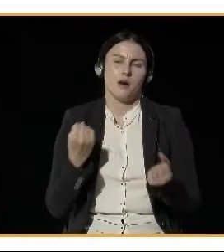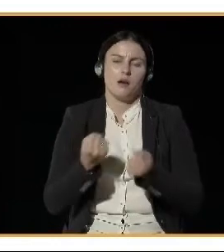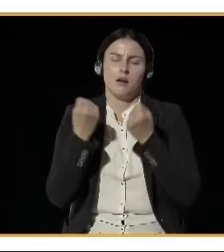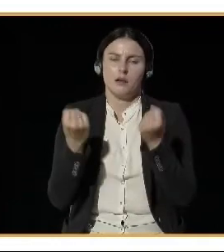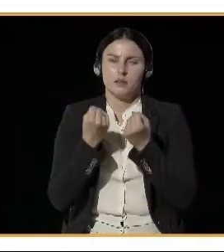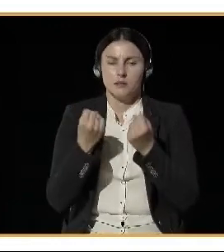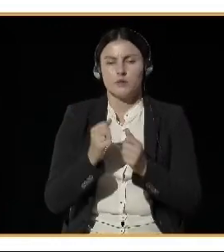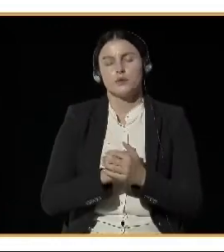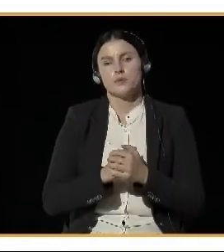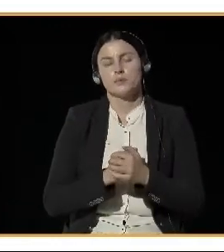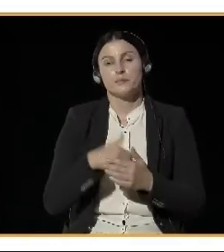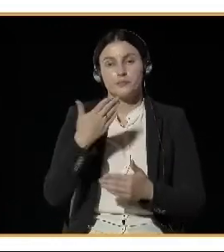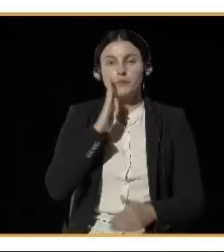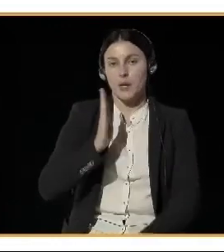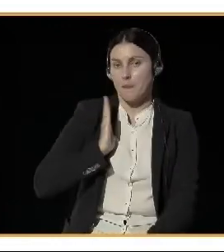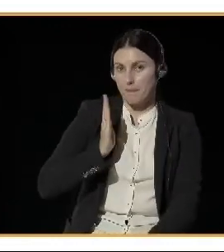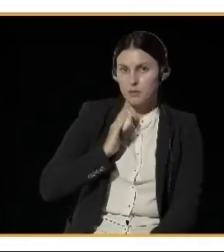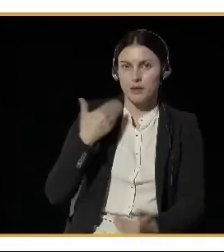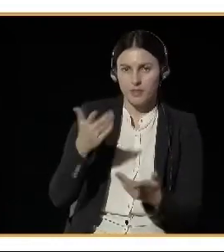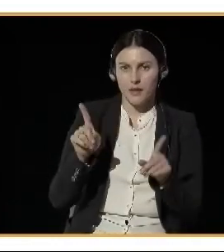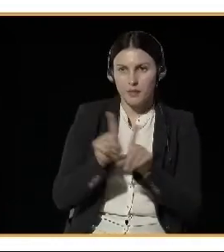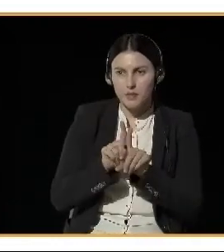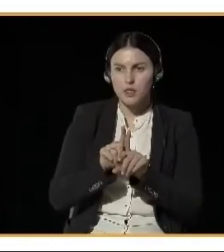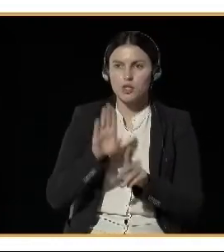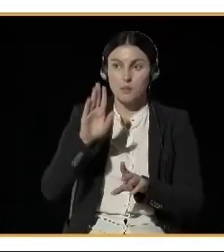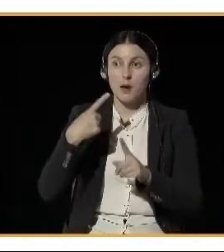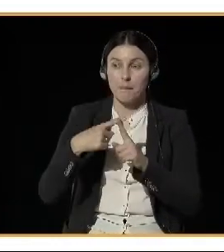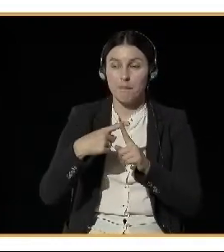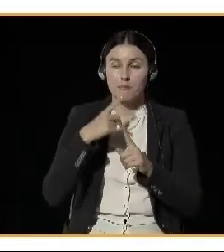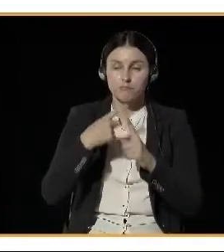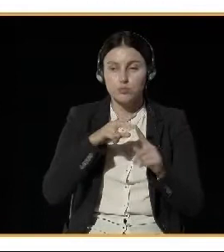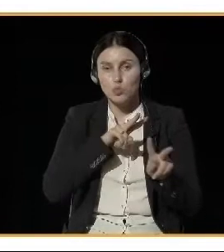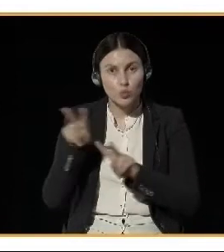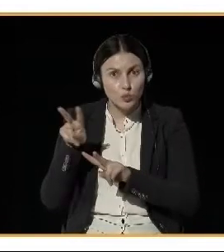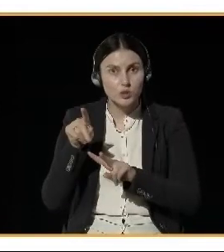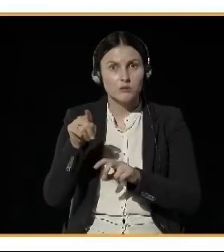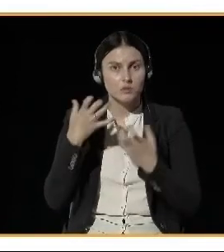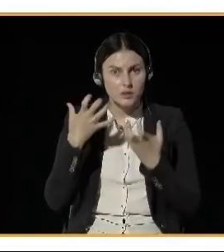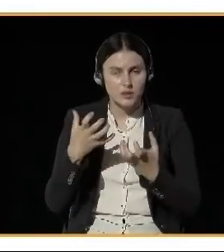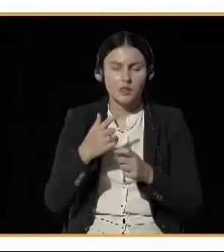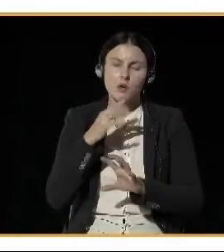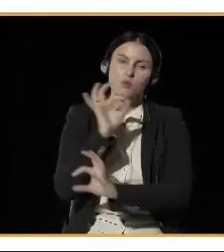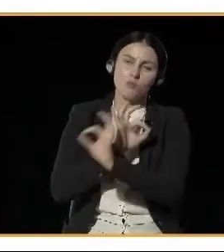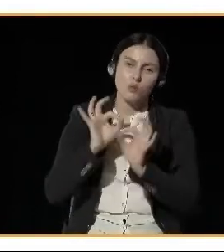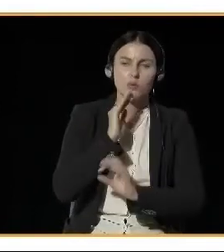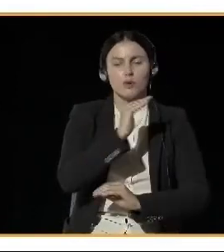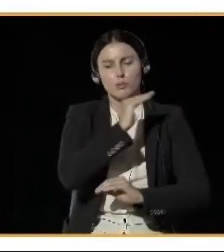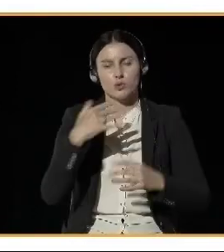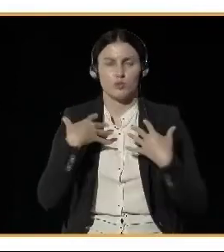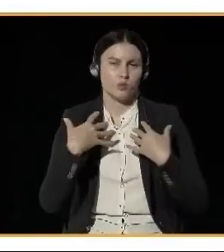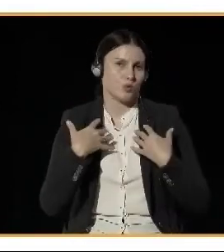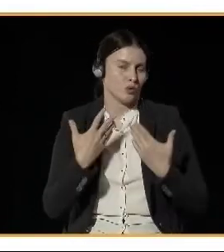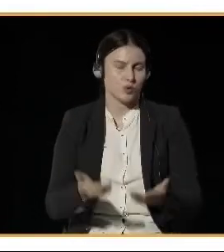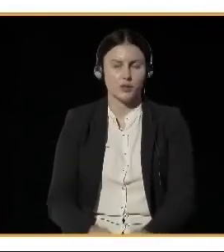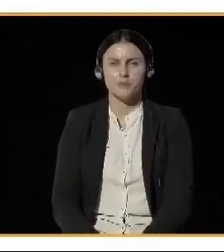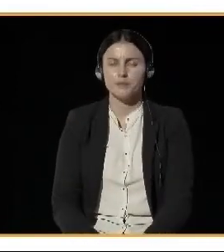quality of life as people age. So it doesn't merely refer to the age 60